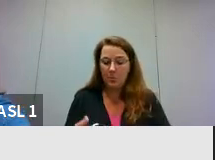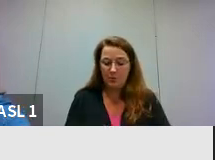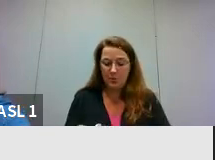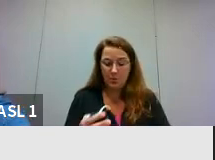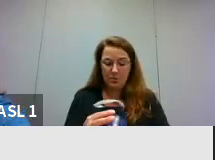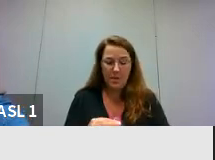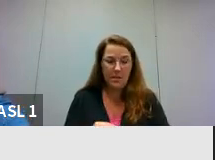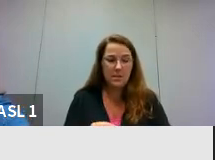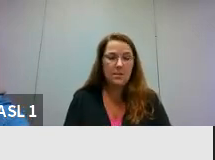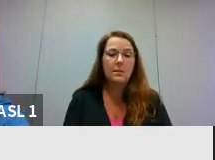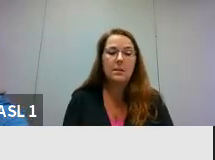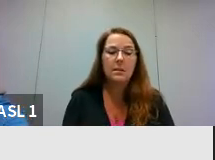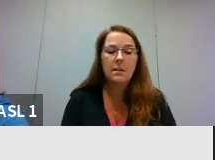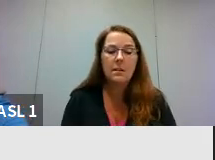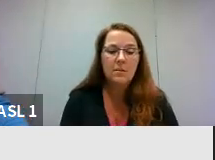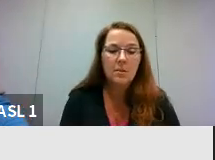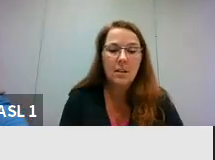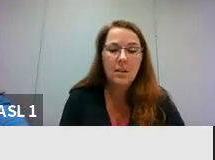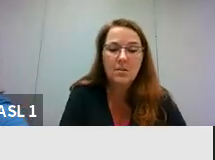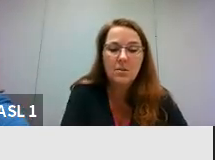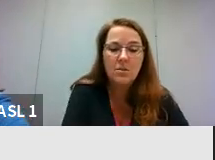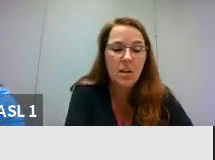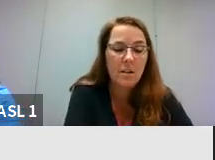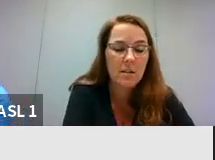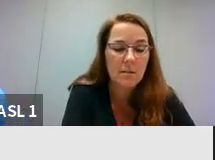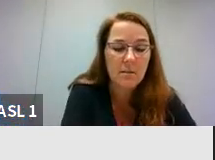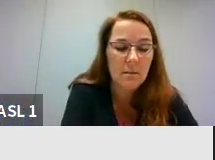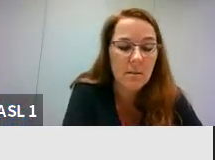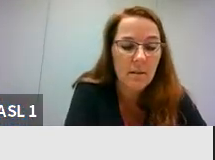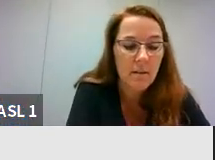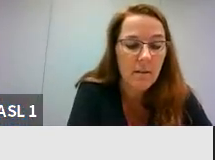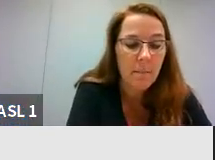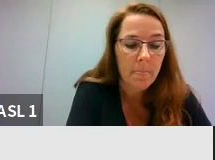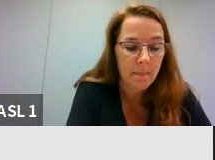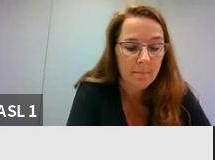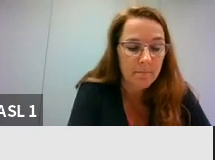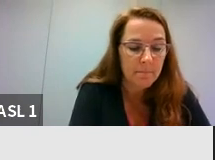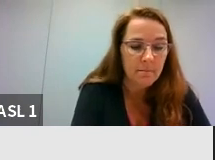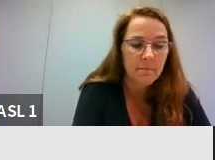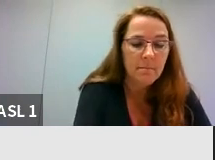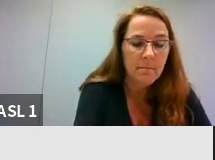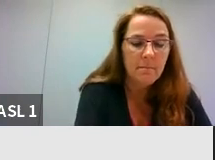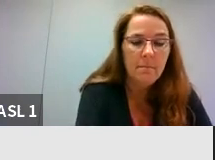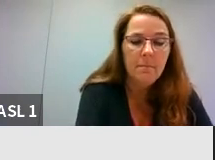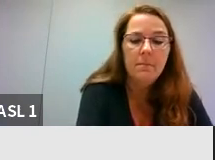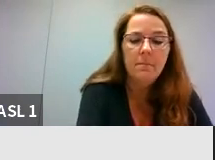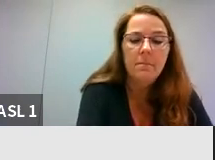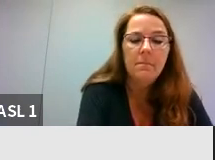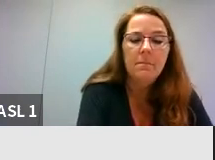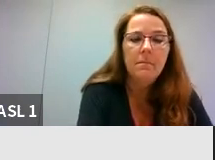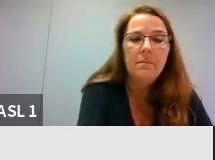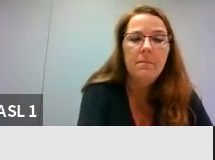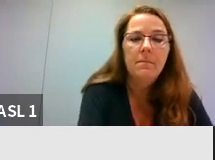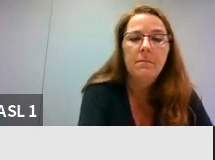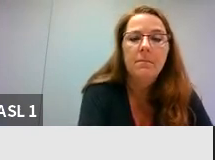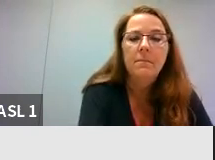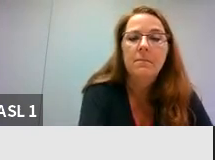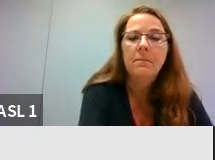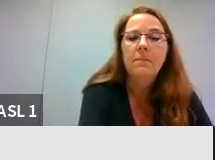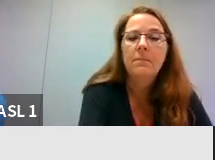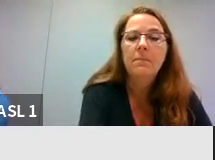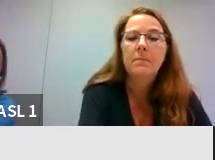with the Captioners. We have to relaunch again because every time they reassign you, the captioner, it knocks her out, so we